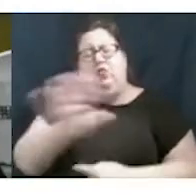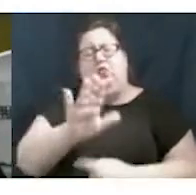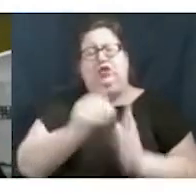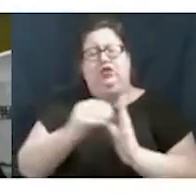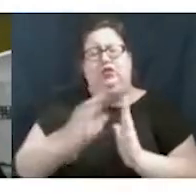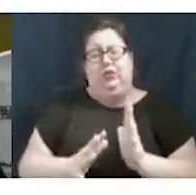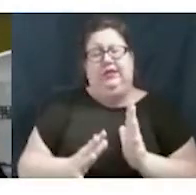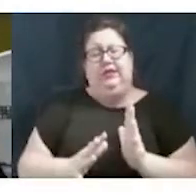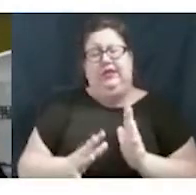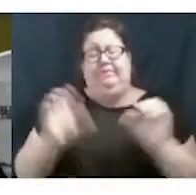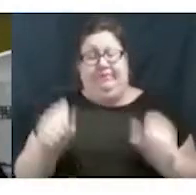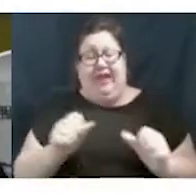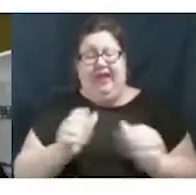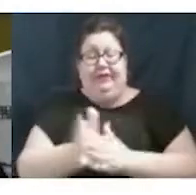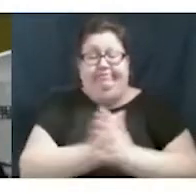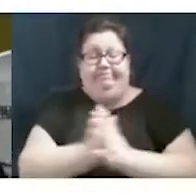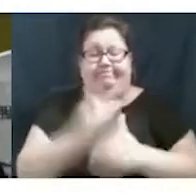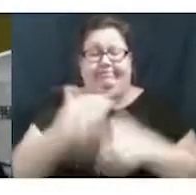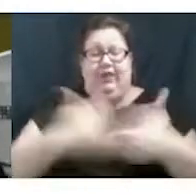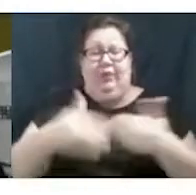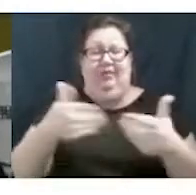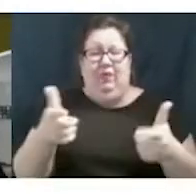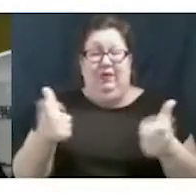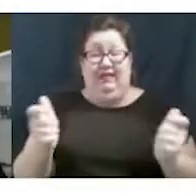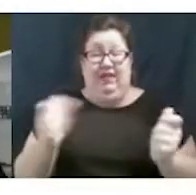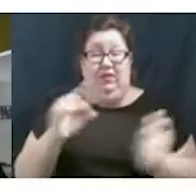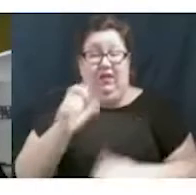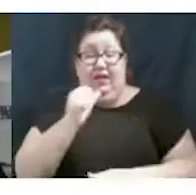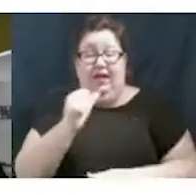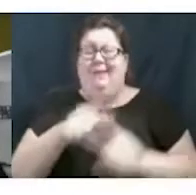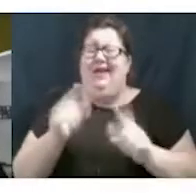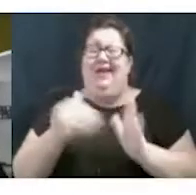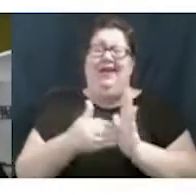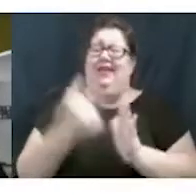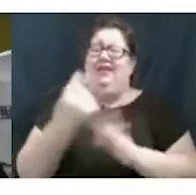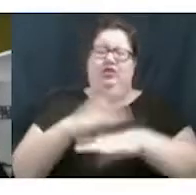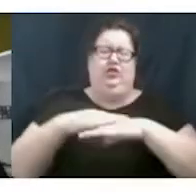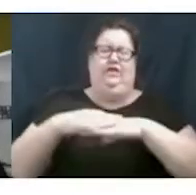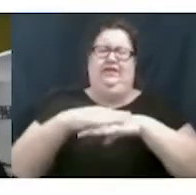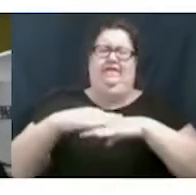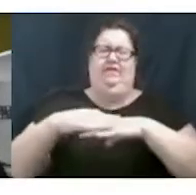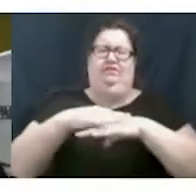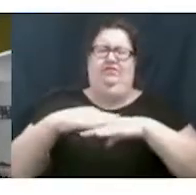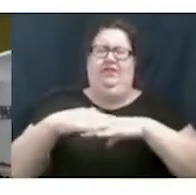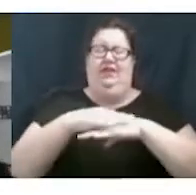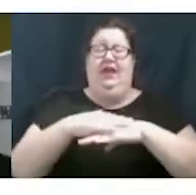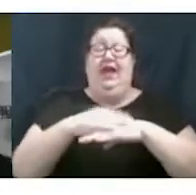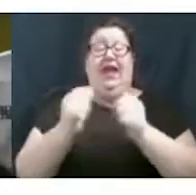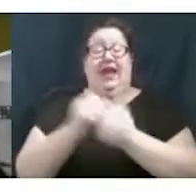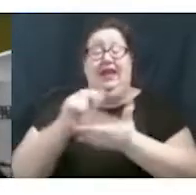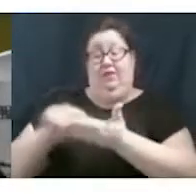get going that quickly? But again, it is surface level stuff. And even with the notes at the